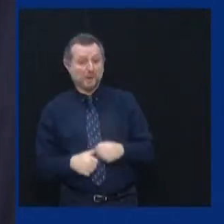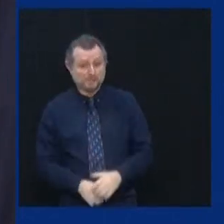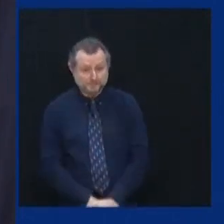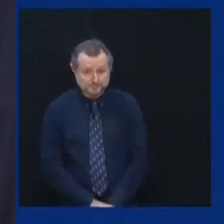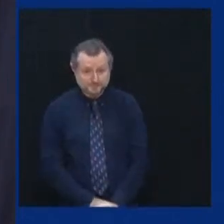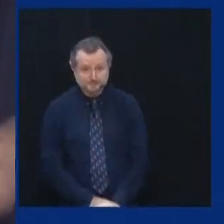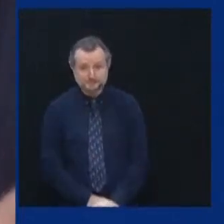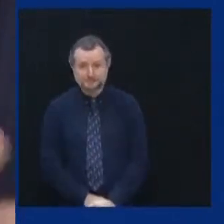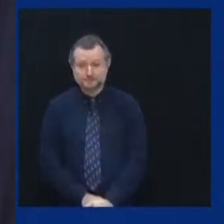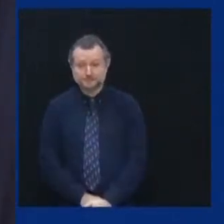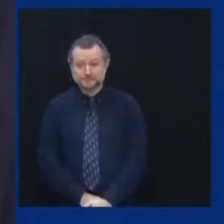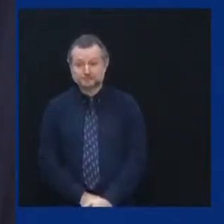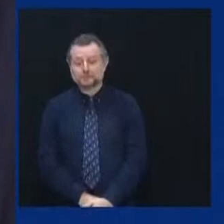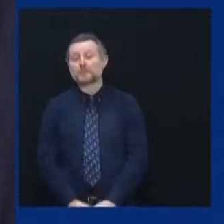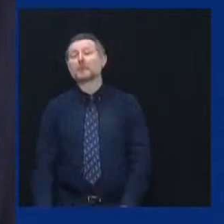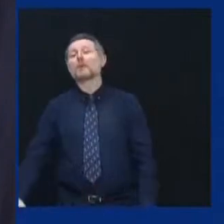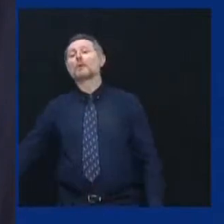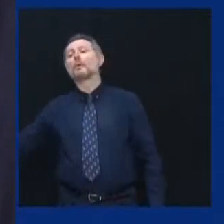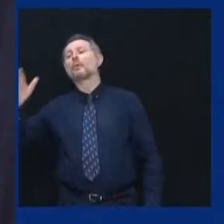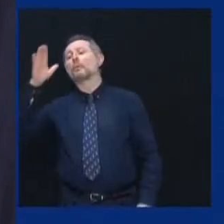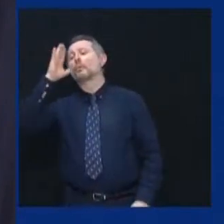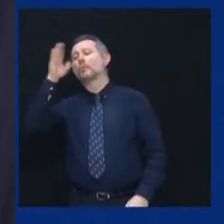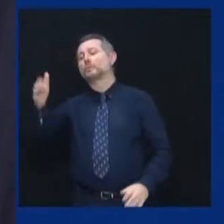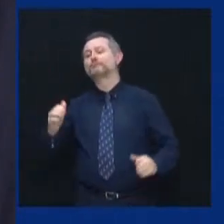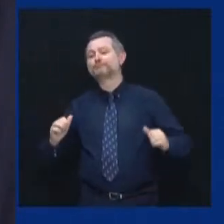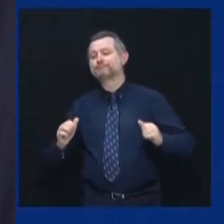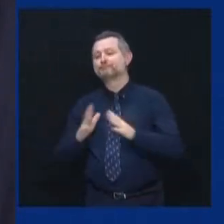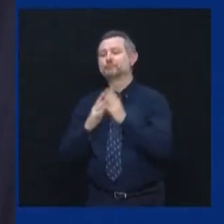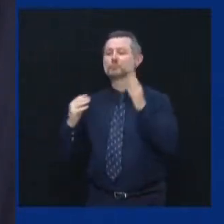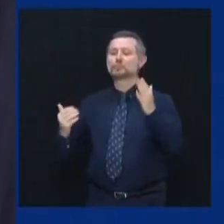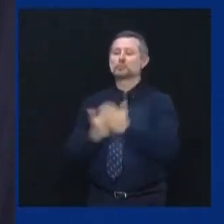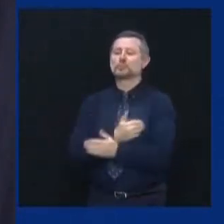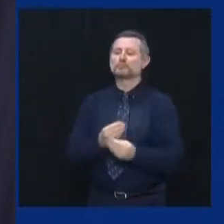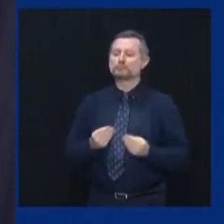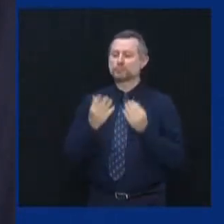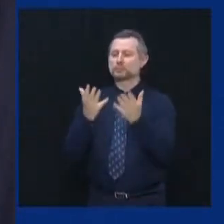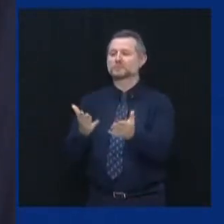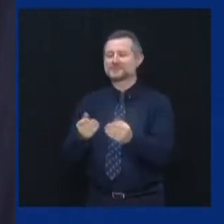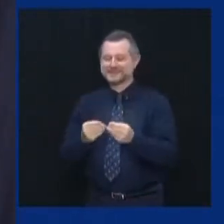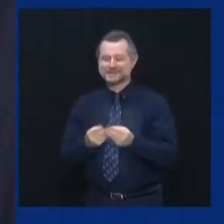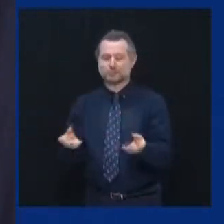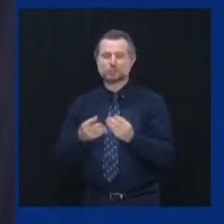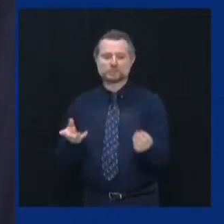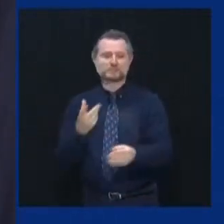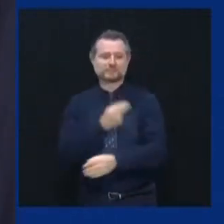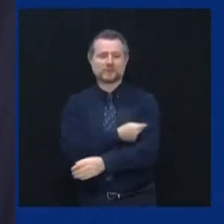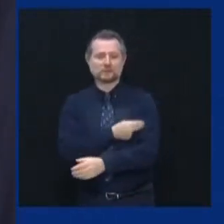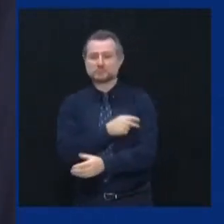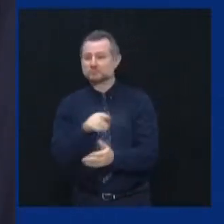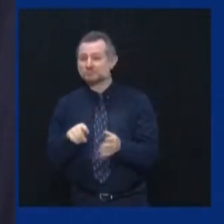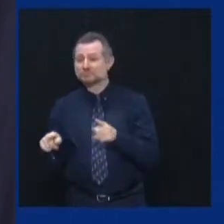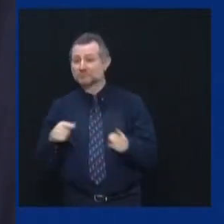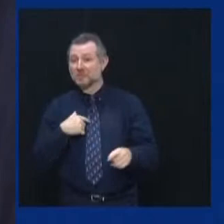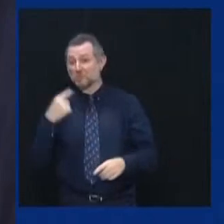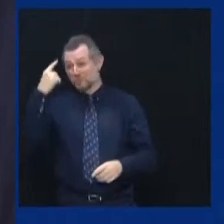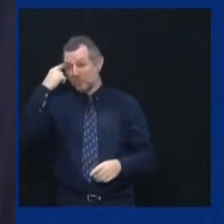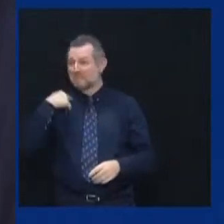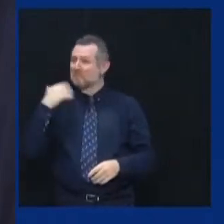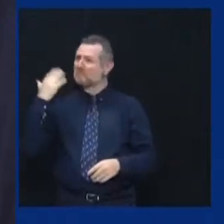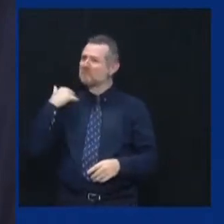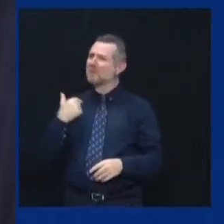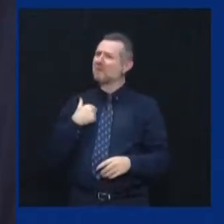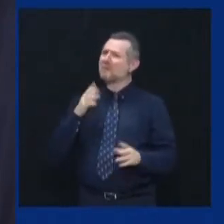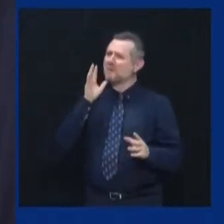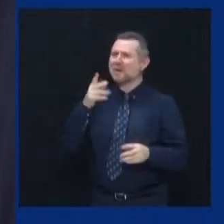bringing in a new distribution network, right? The thinking was you're doing healthcare workers. Where do